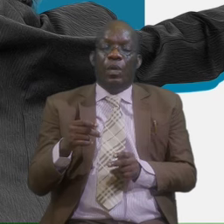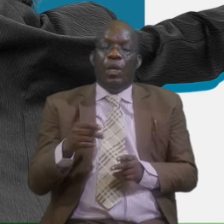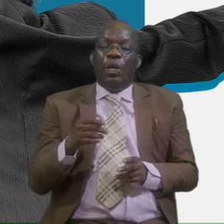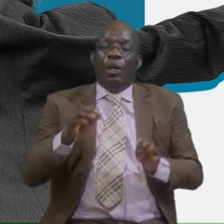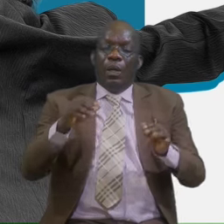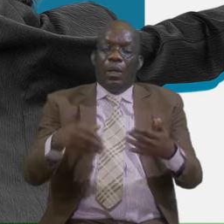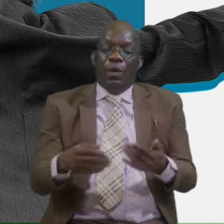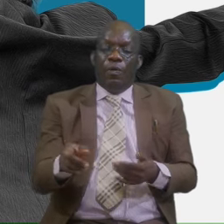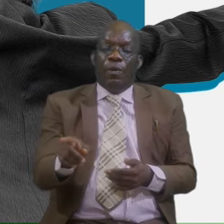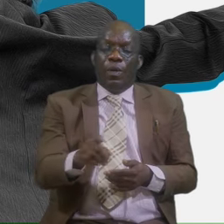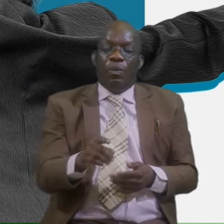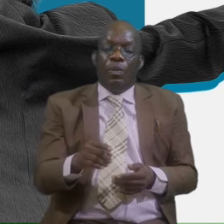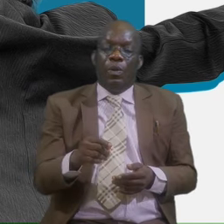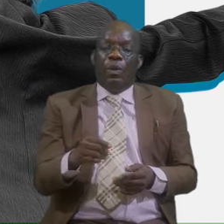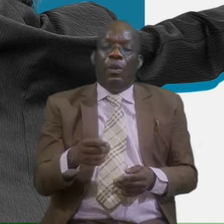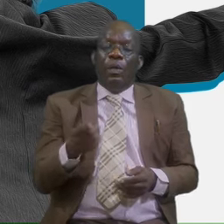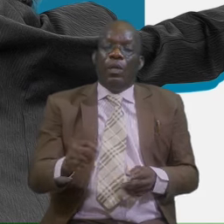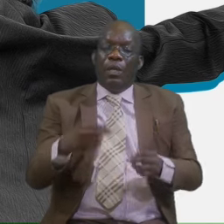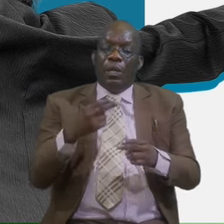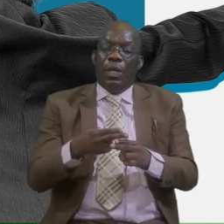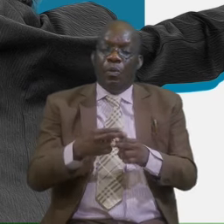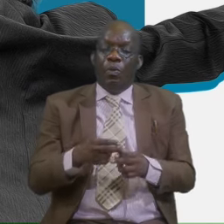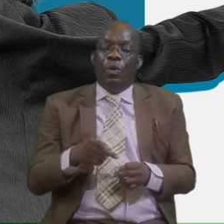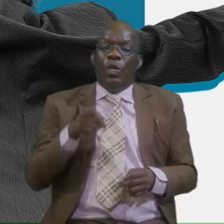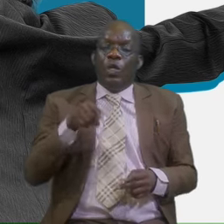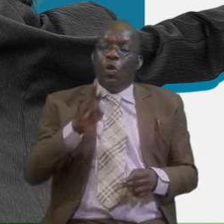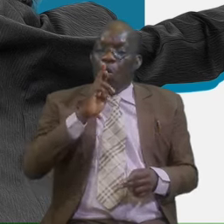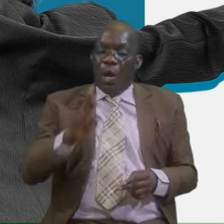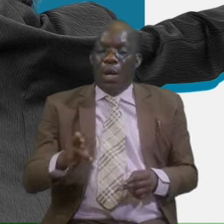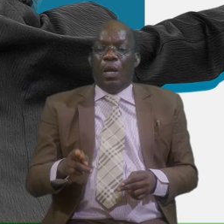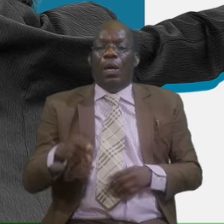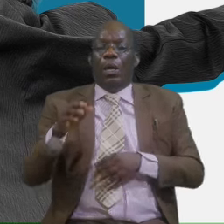that we'll use that to